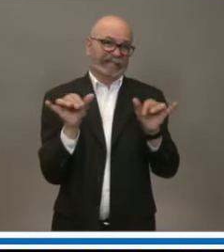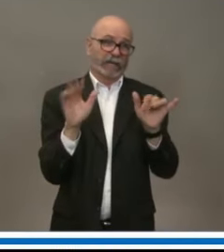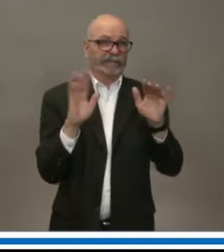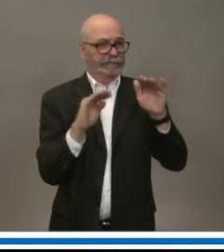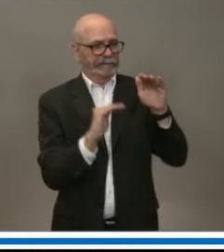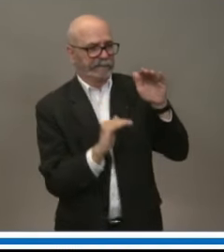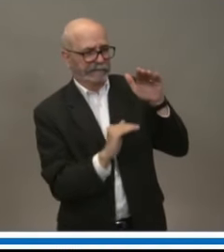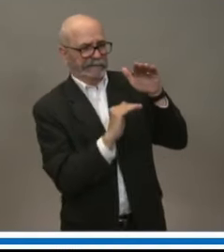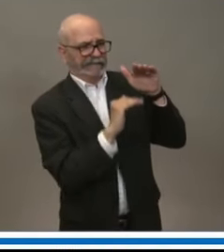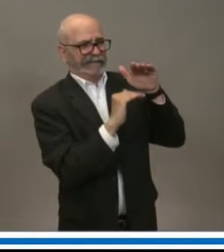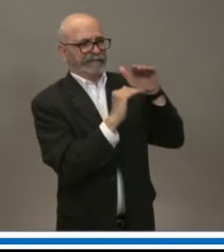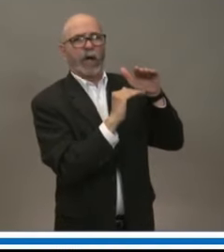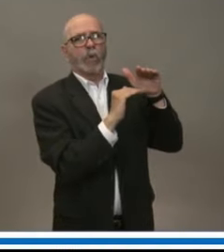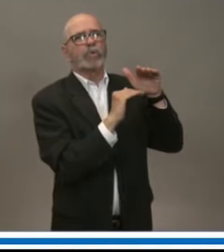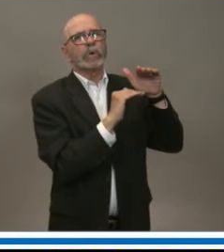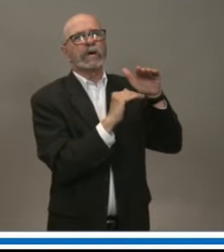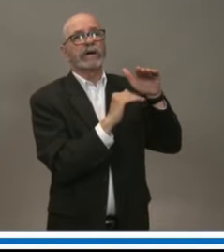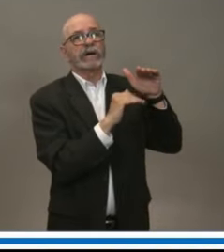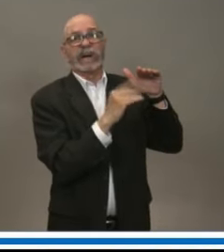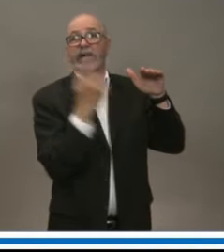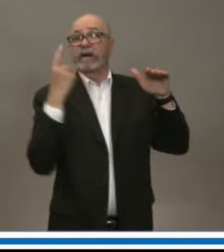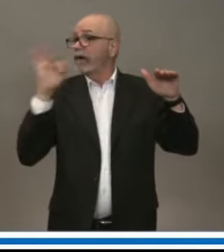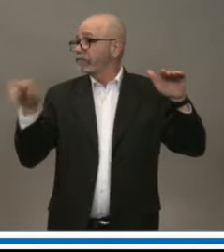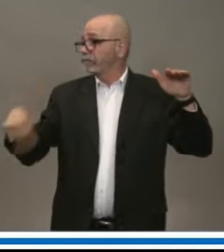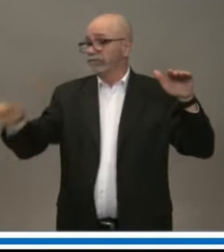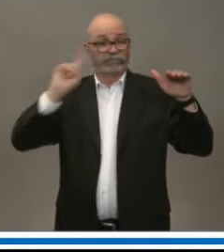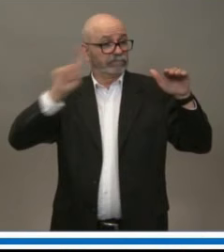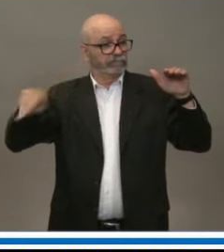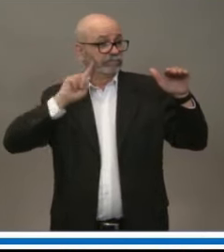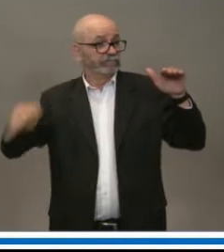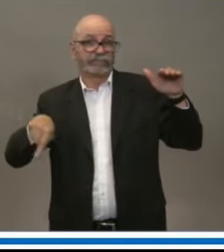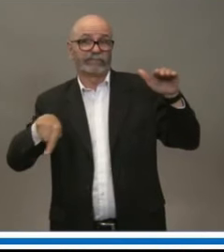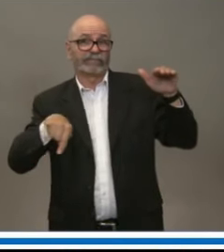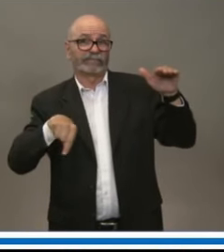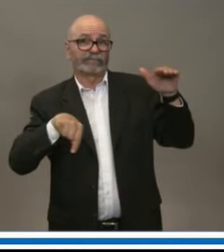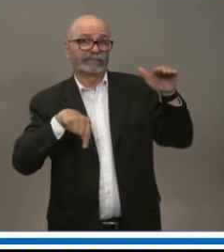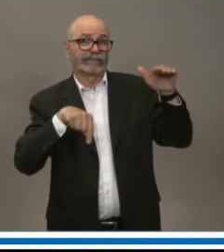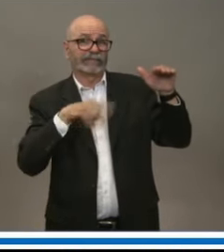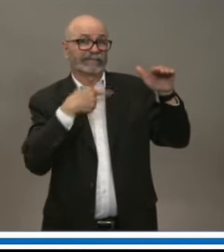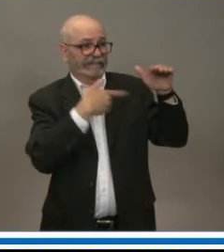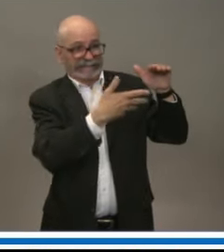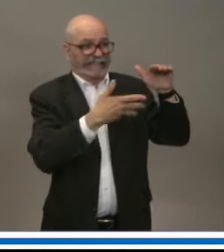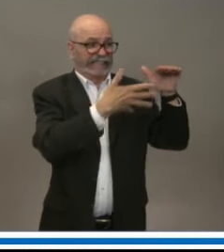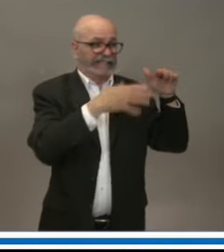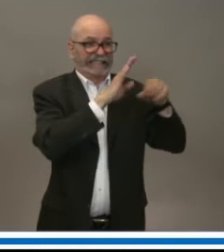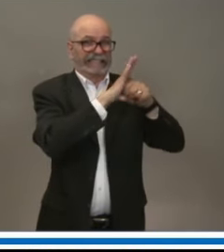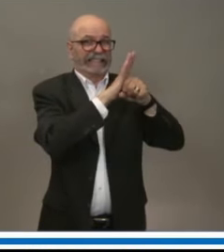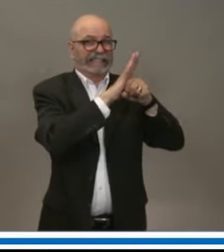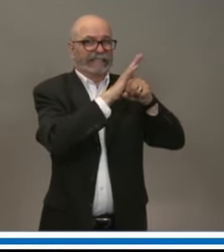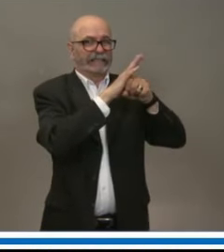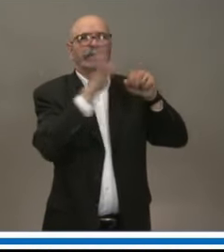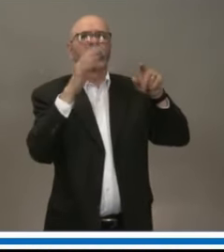in the poor compliance scenario, there's very little capacity to deal with non-COVID related issues.